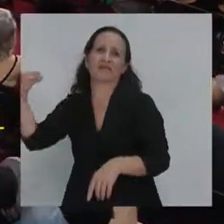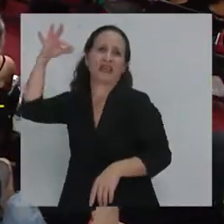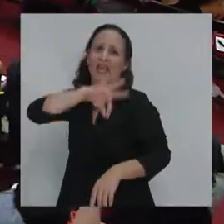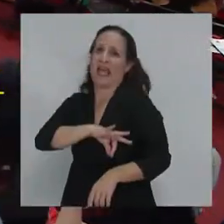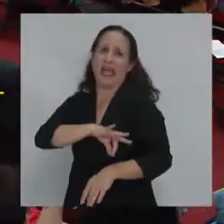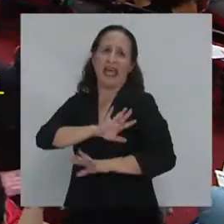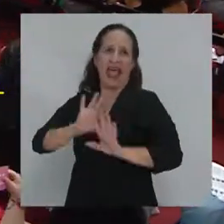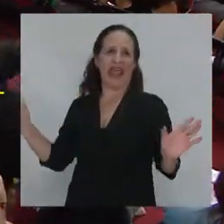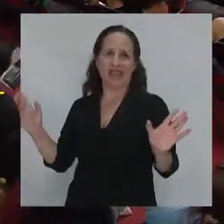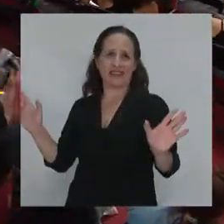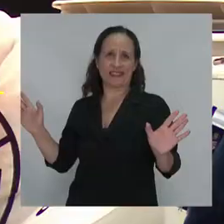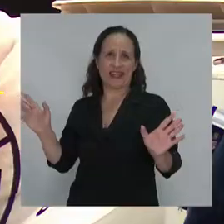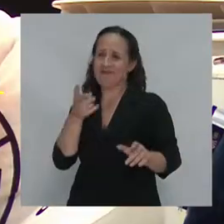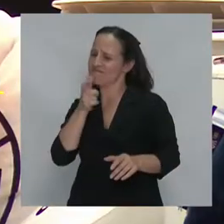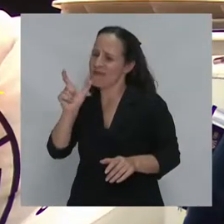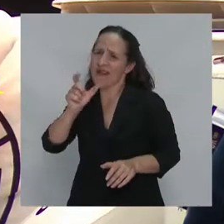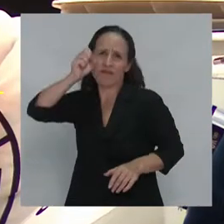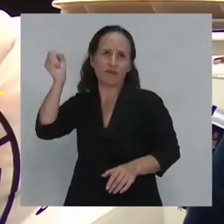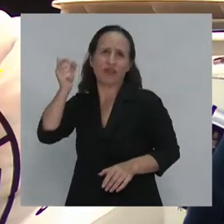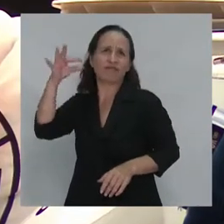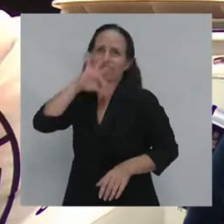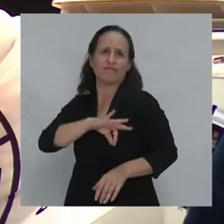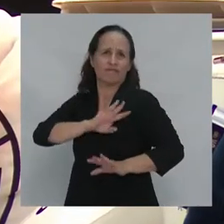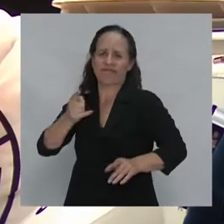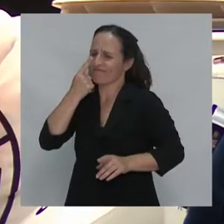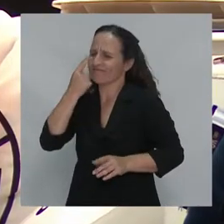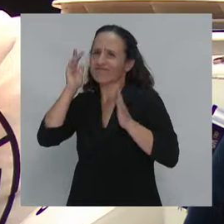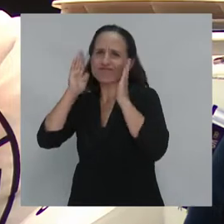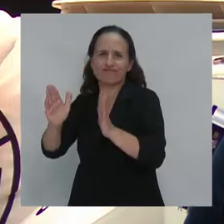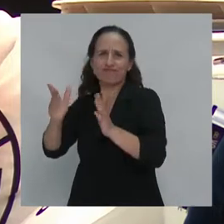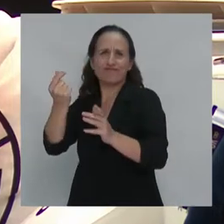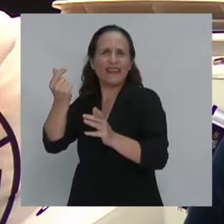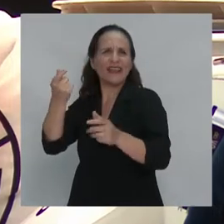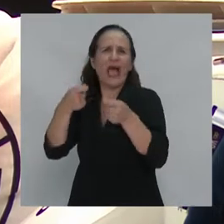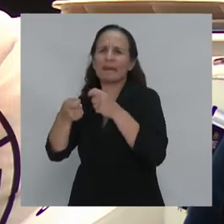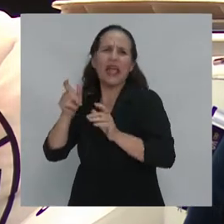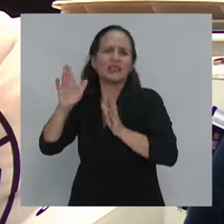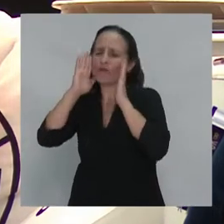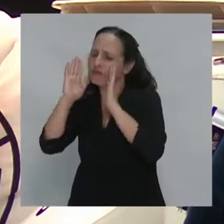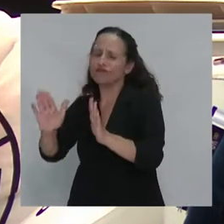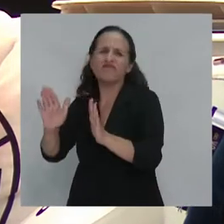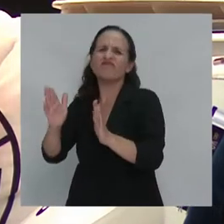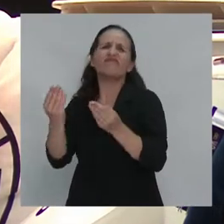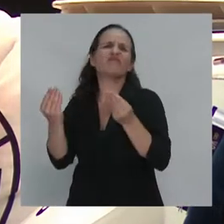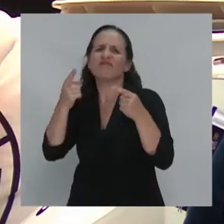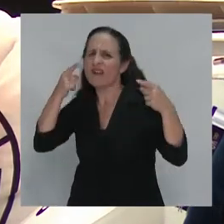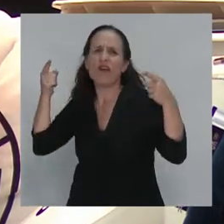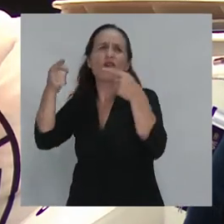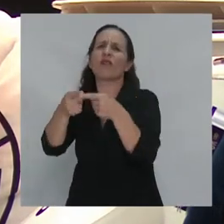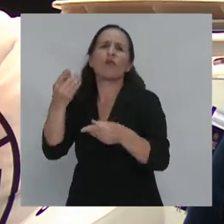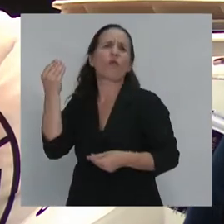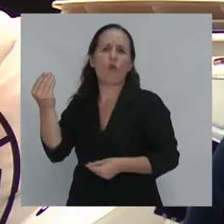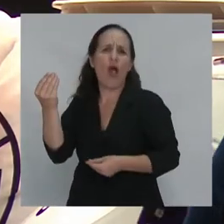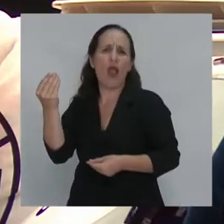important that the patterns of capitalism come from its profit motive and they repeat and here I cannot say more than